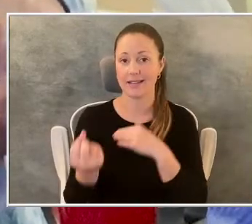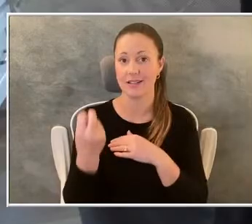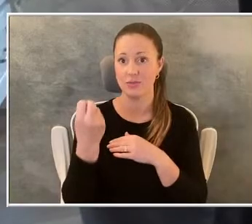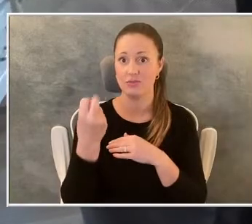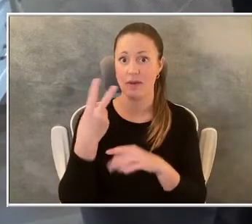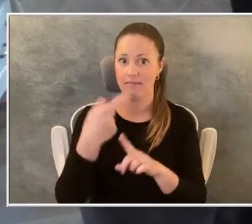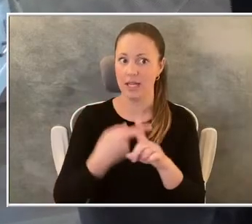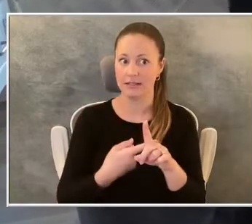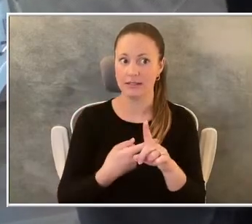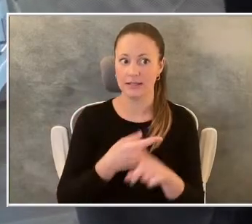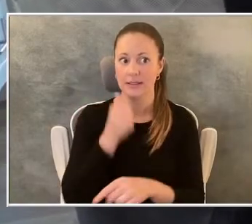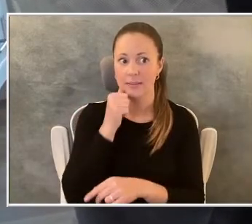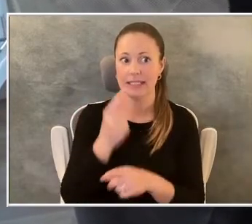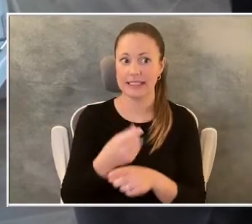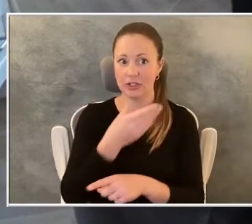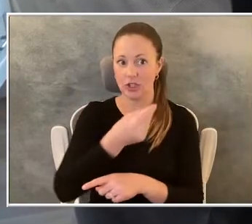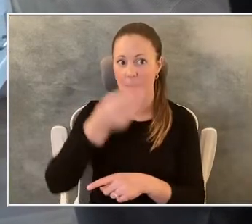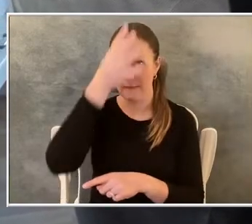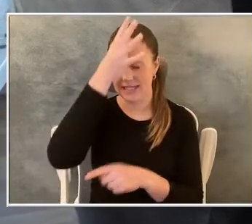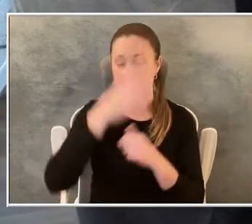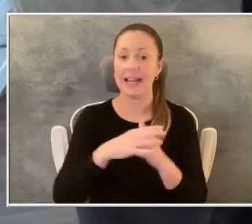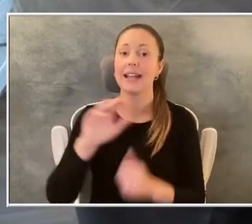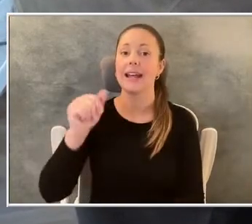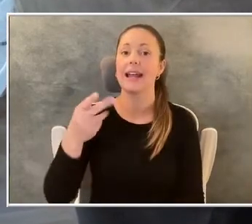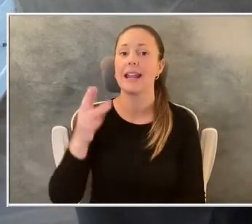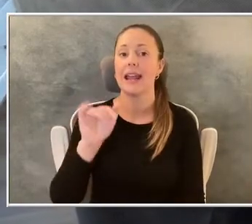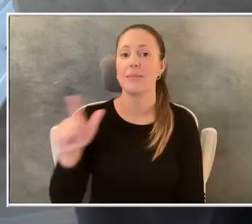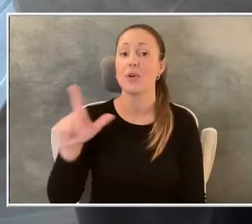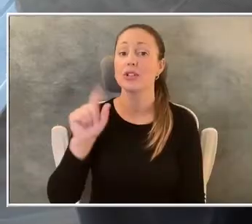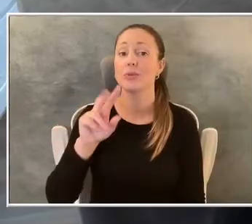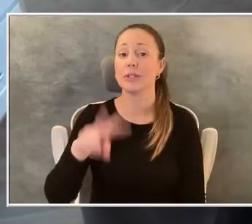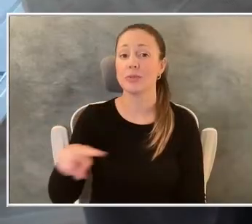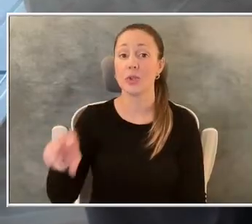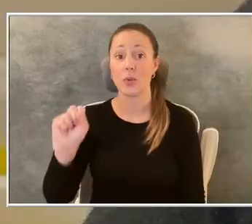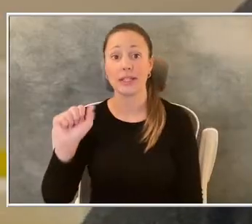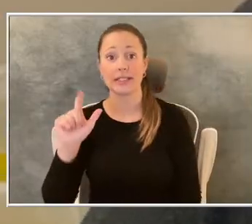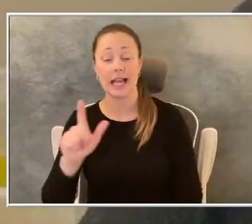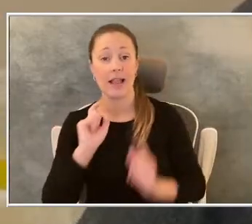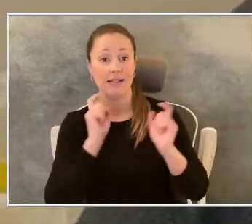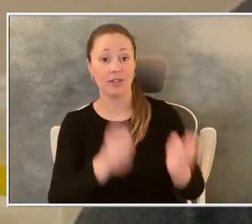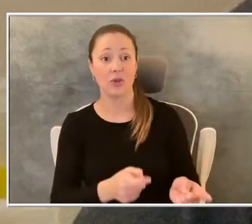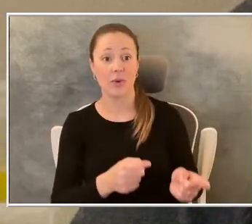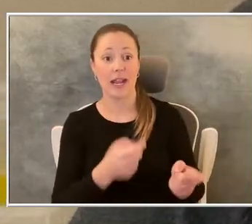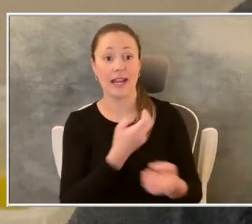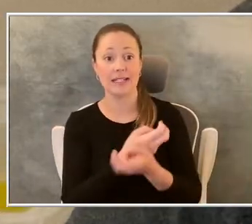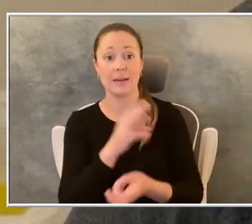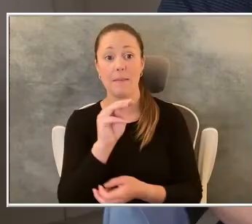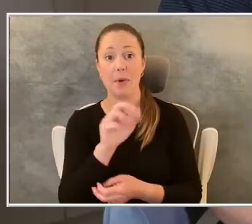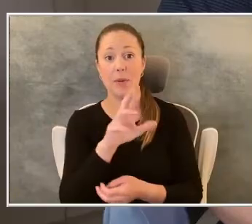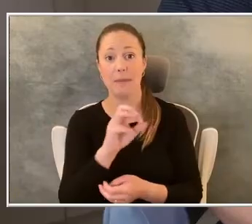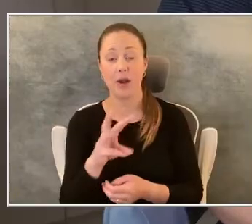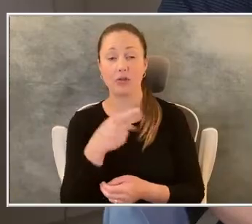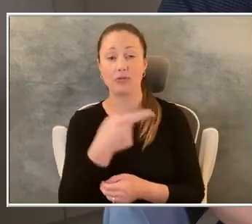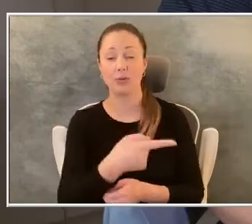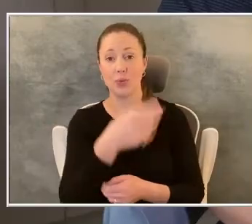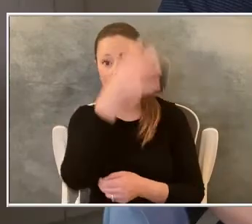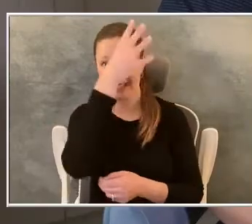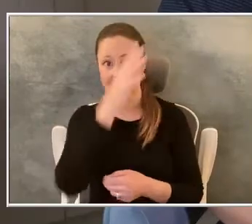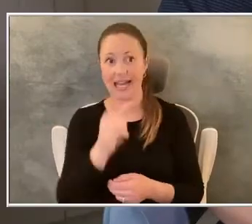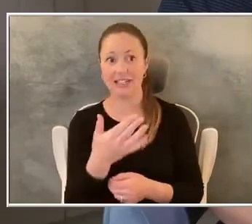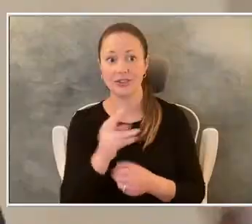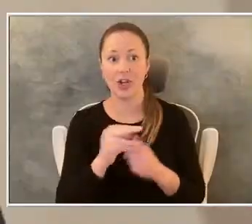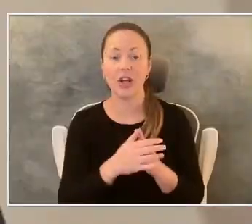of 2022, Sal successfully donated his bone marrow to his dad, John. It was just an emotional time, it